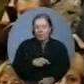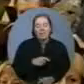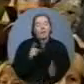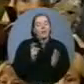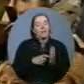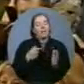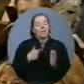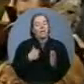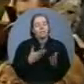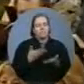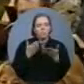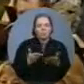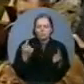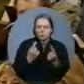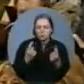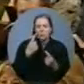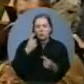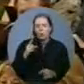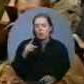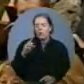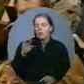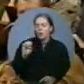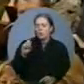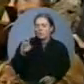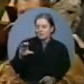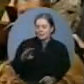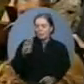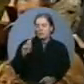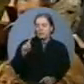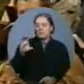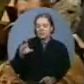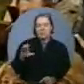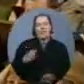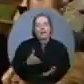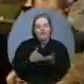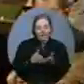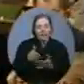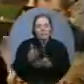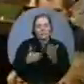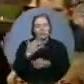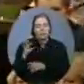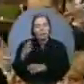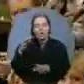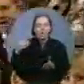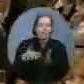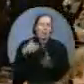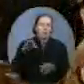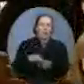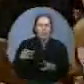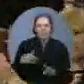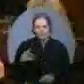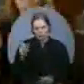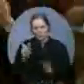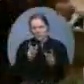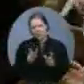sector, the NDP voted against them. Why doesn't the NDP stand up for workers instead of just being a branch plant of the Liberal Party? The honourable